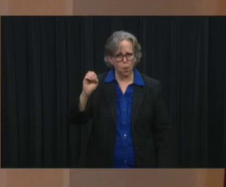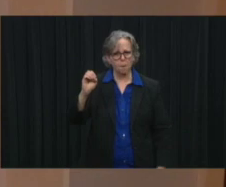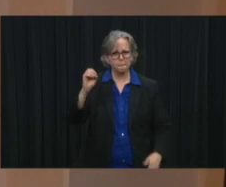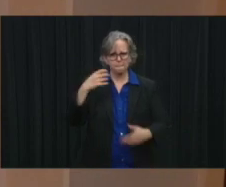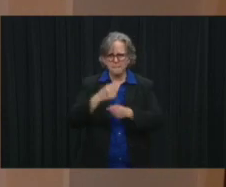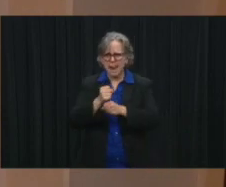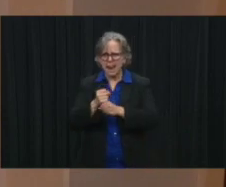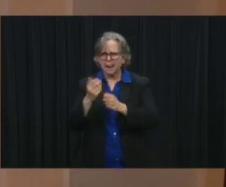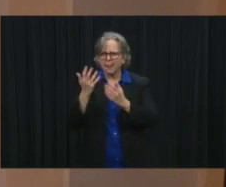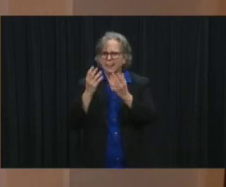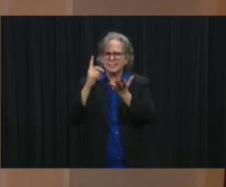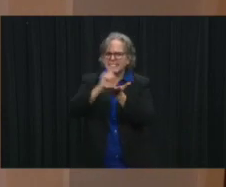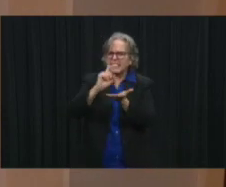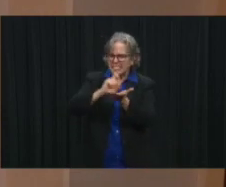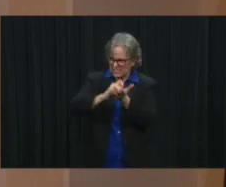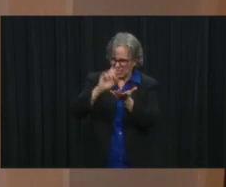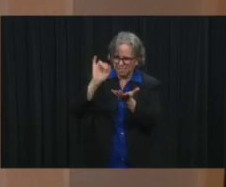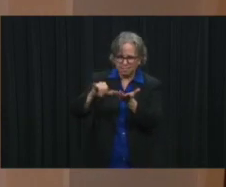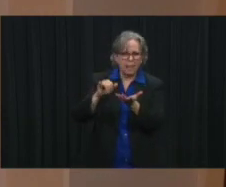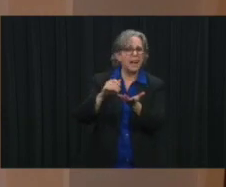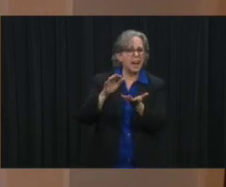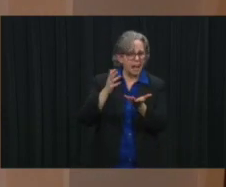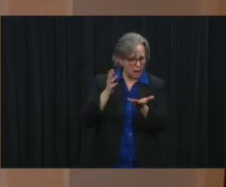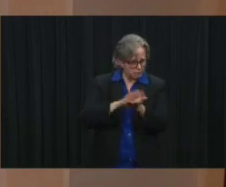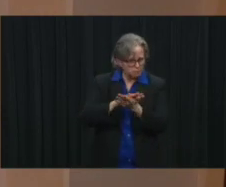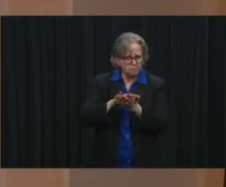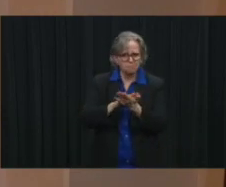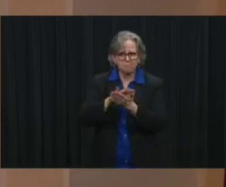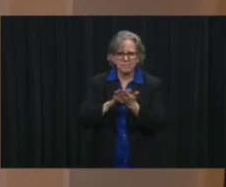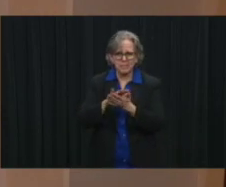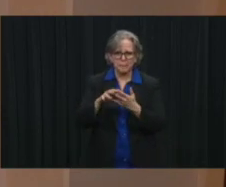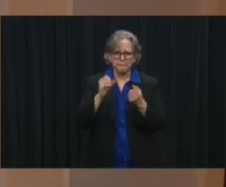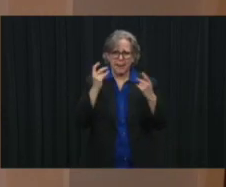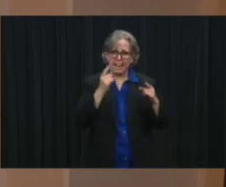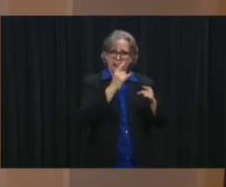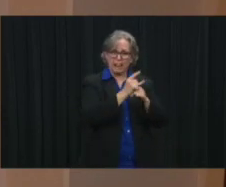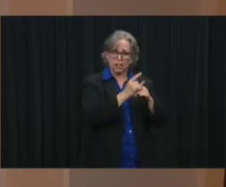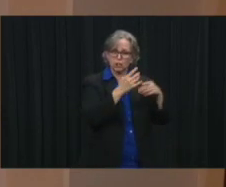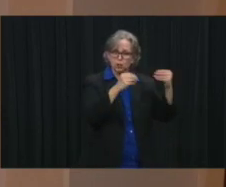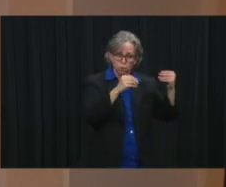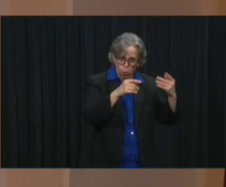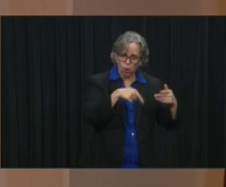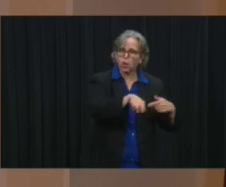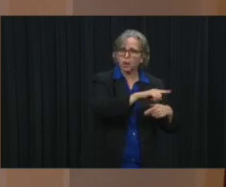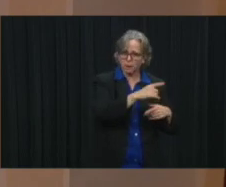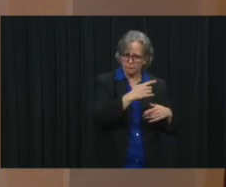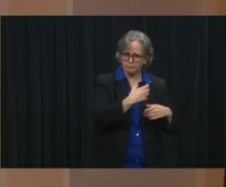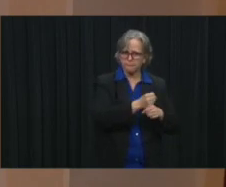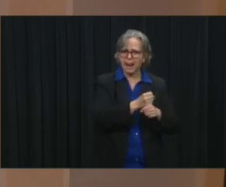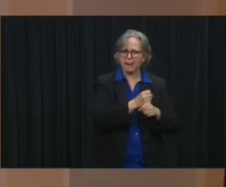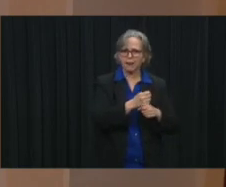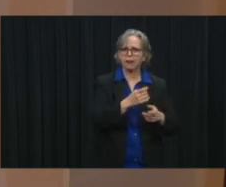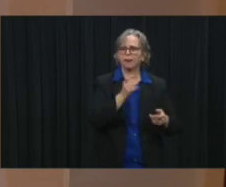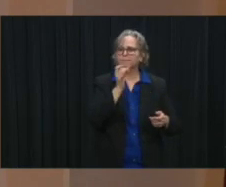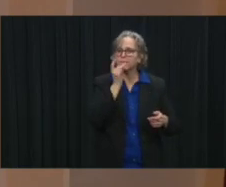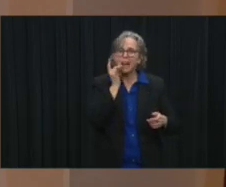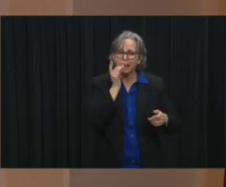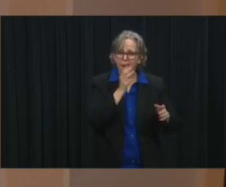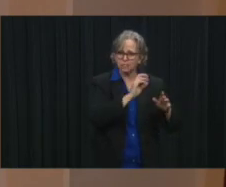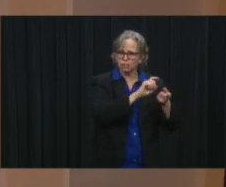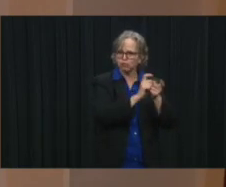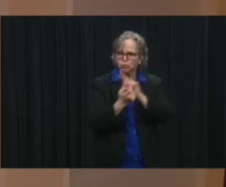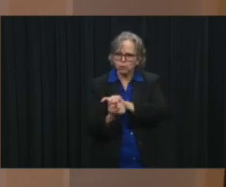And so are many distilleries who've switched over from making whiskey or vodka to making hand sanitizer.